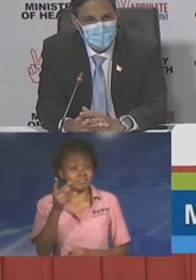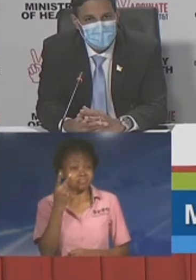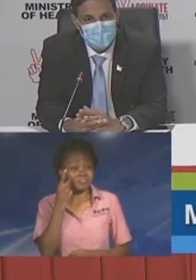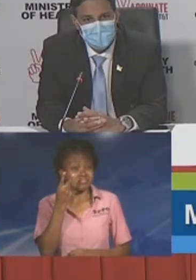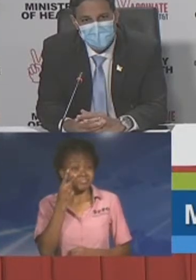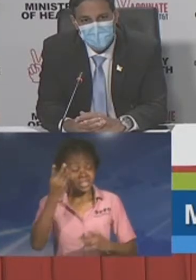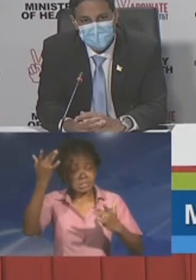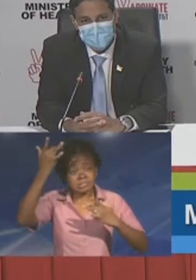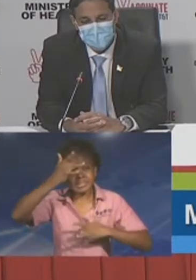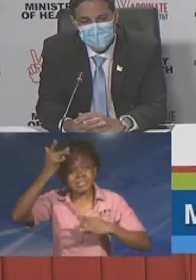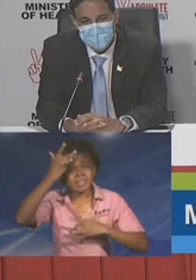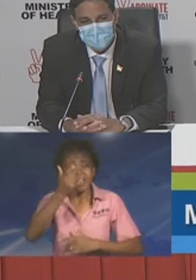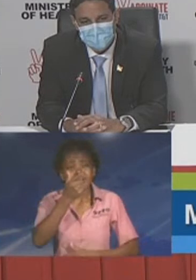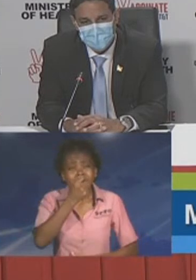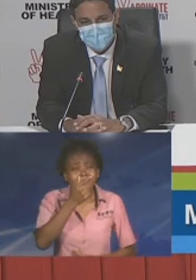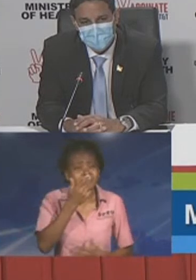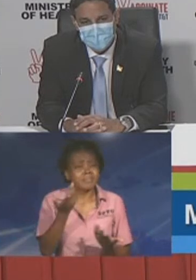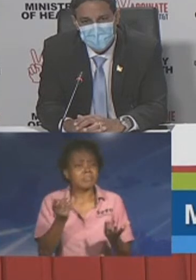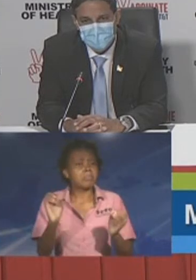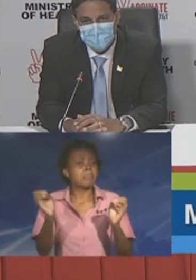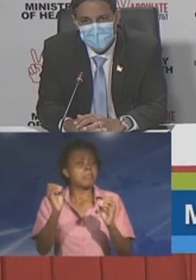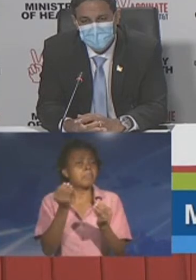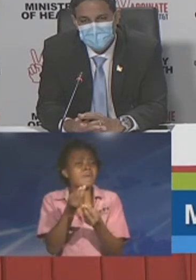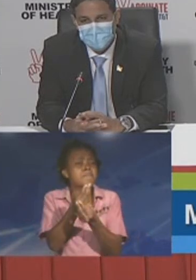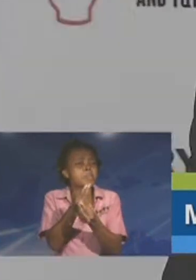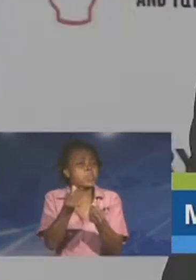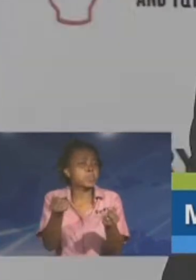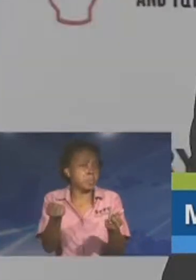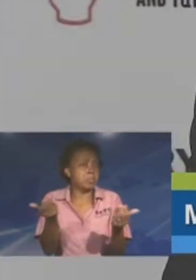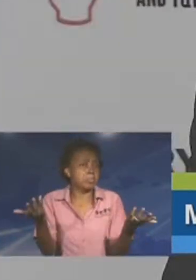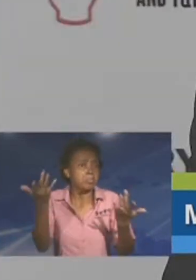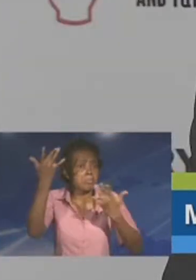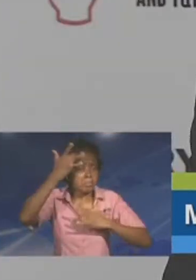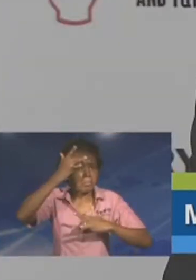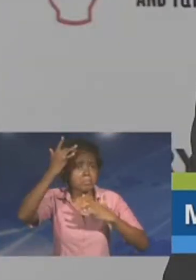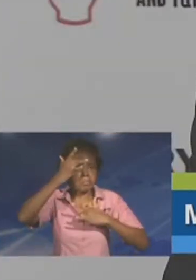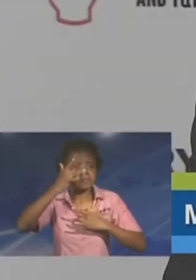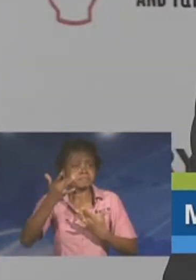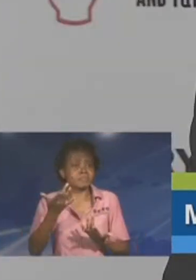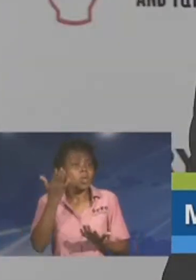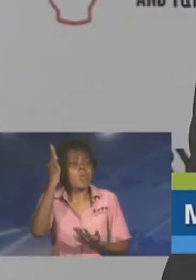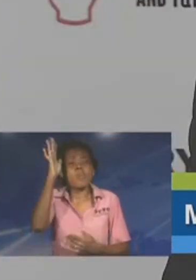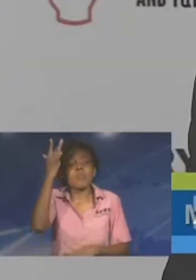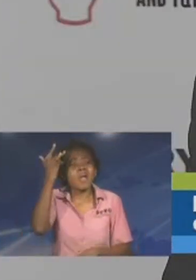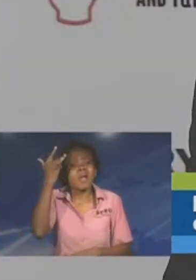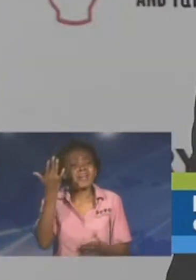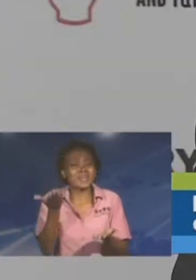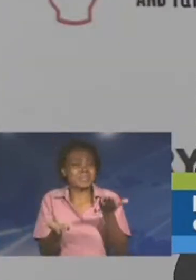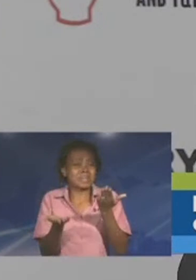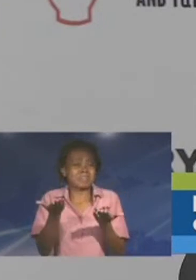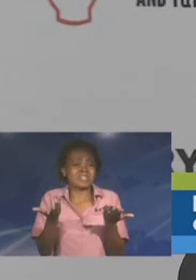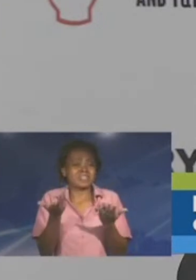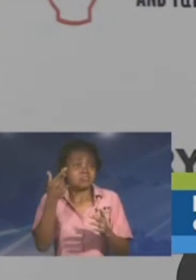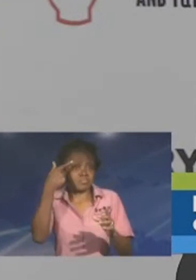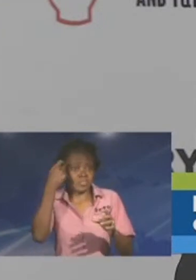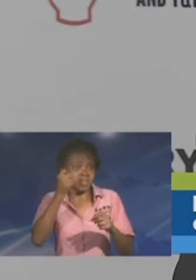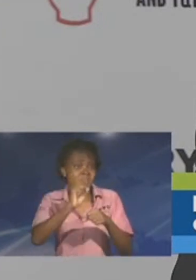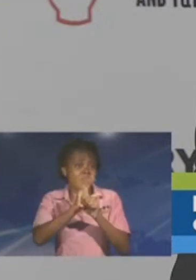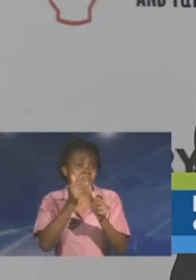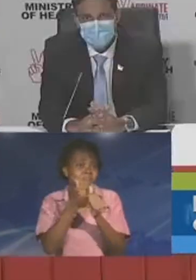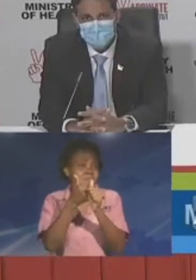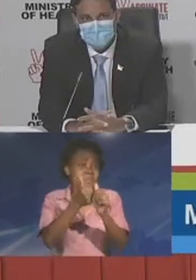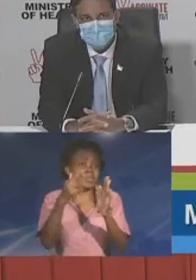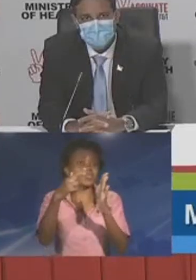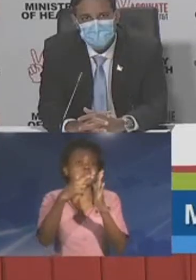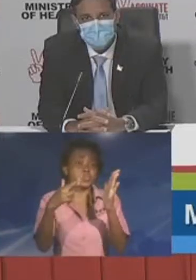well. And of course in no small order due to the public health measures that were in place, including masking. Thank you, CMO. And with that,